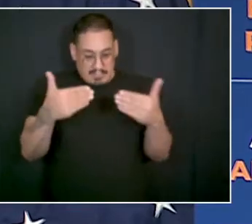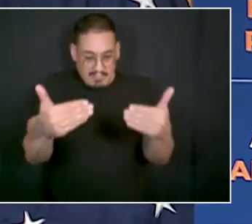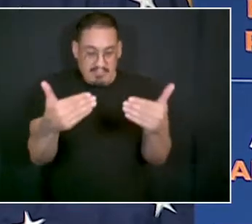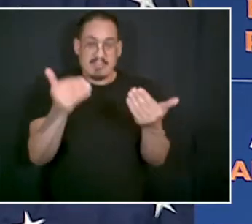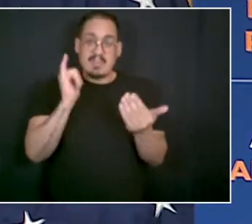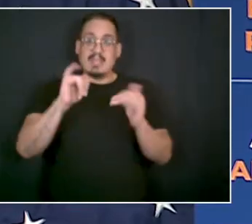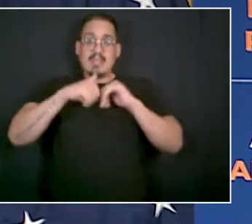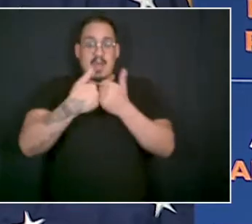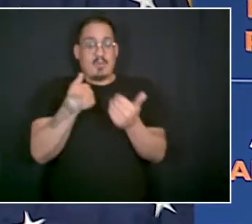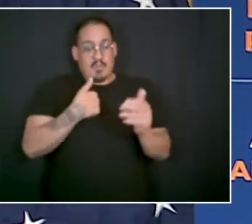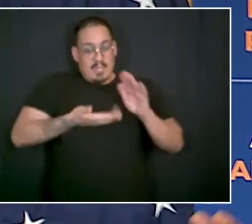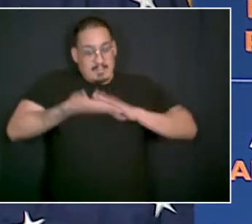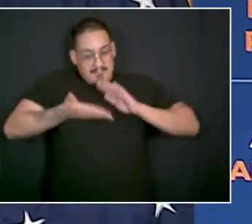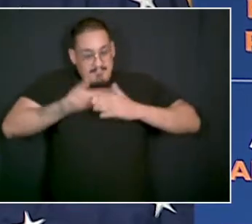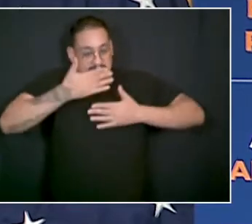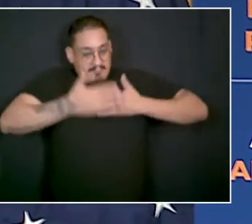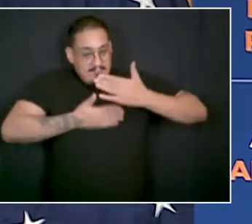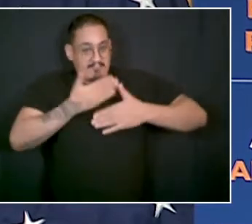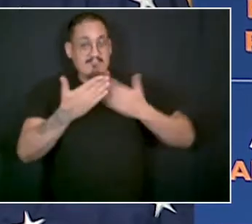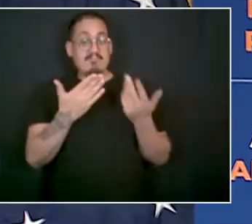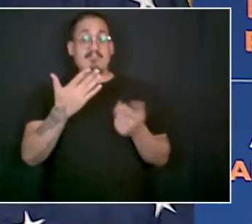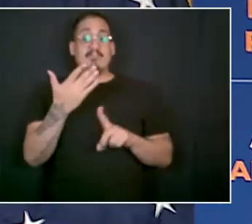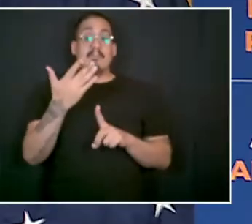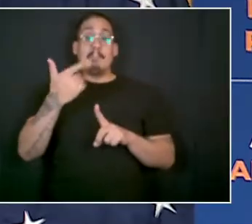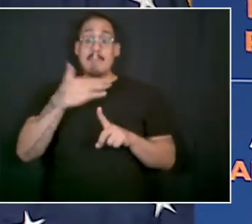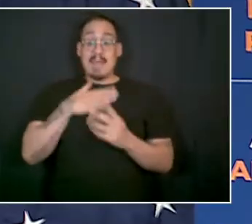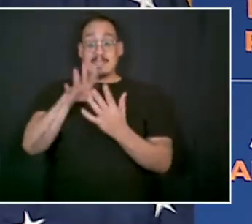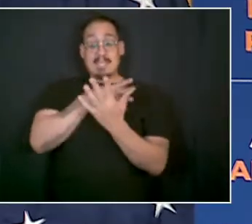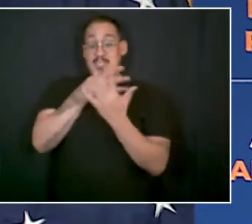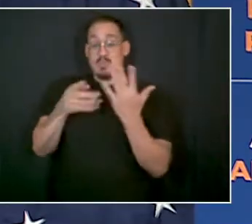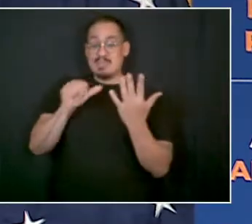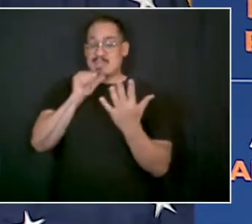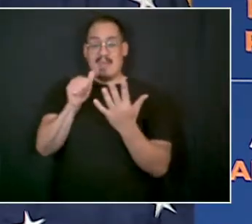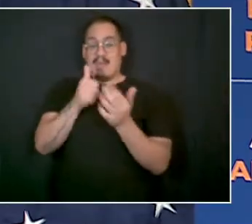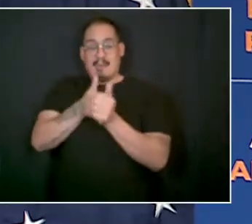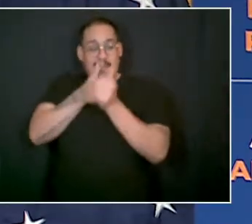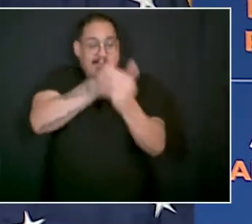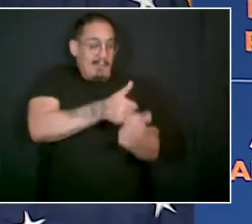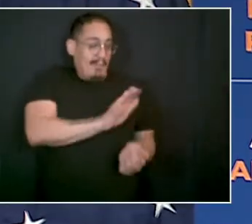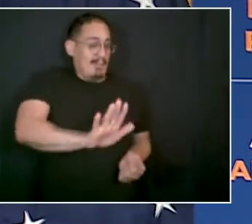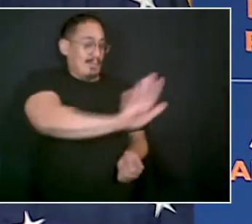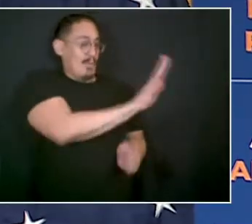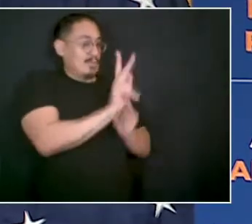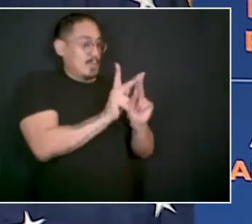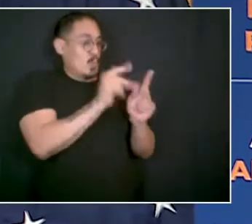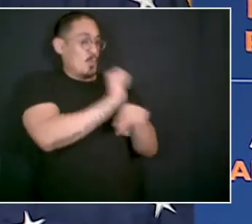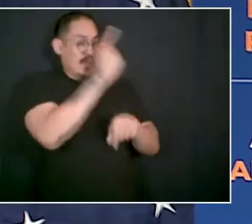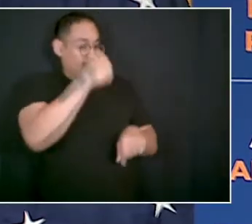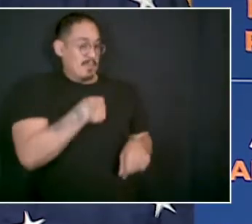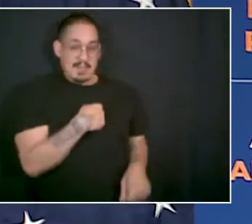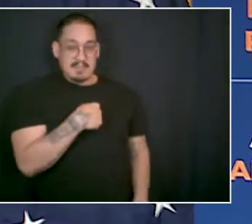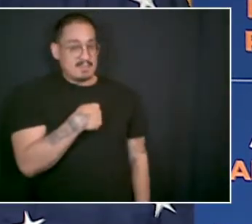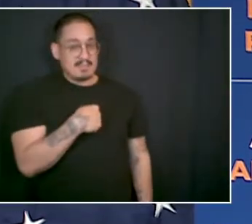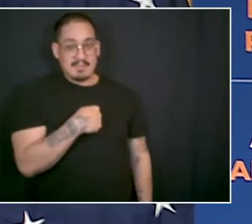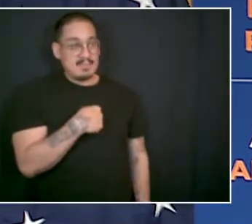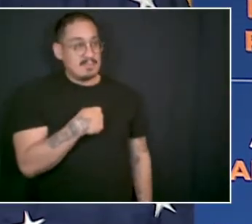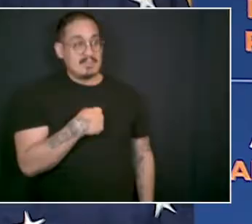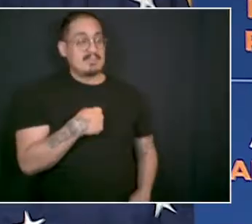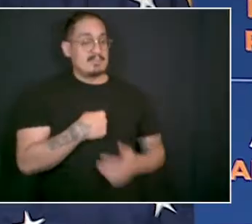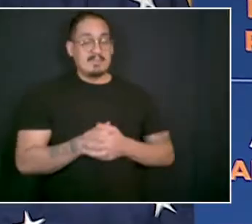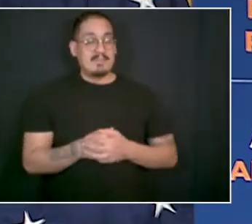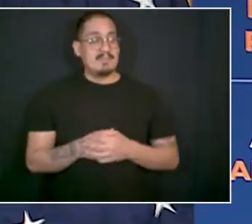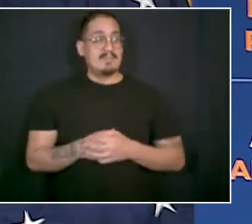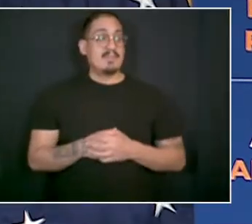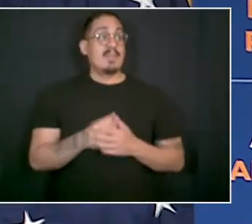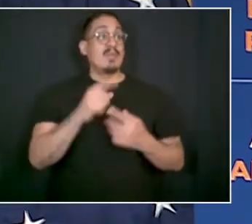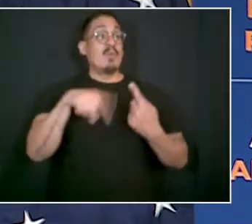schedule is not based on the schedule of those who work for me. It's based on my schedule. And so once I'm briefed and I make the determination if we're moving